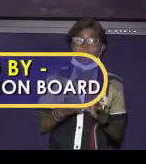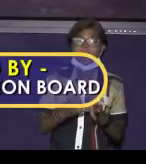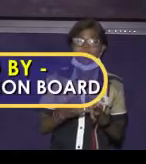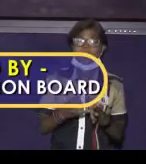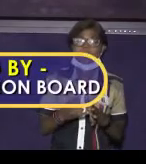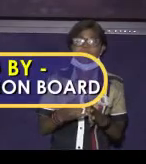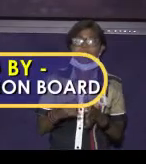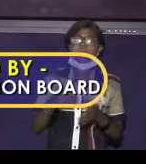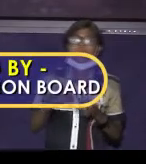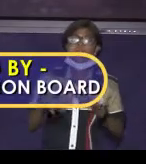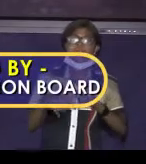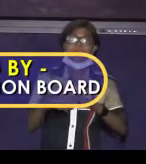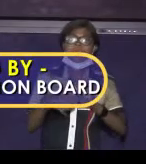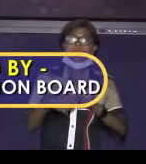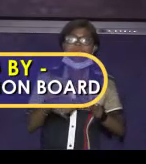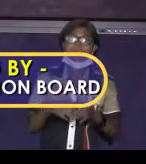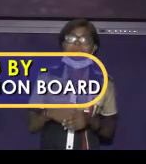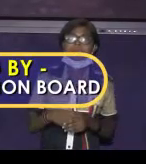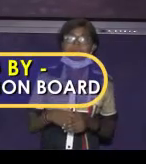sentences negative?